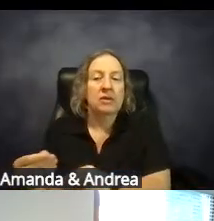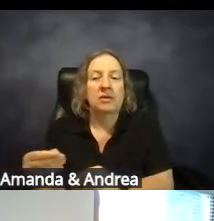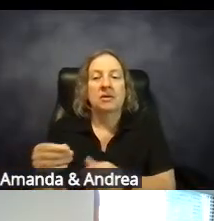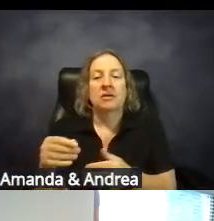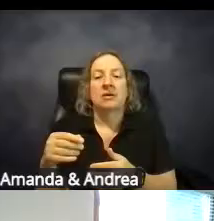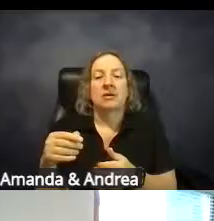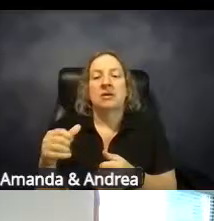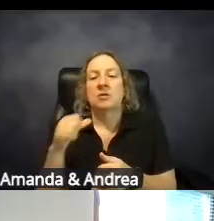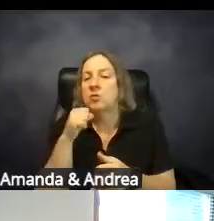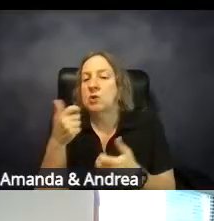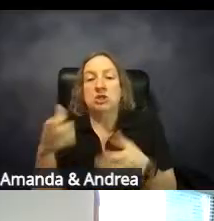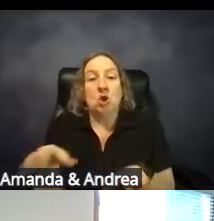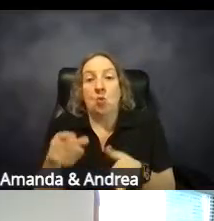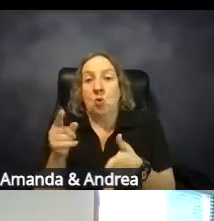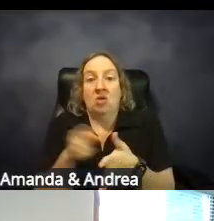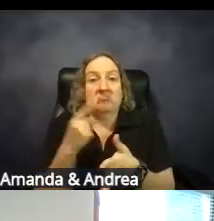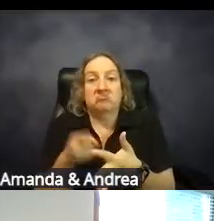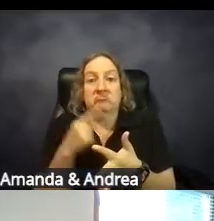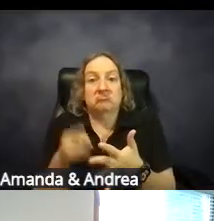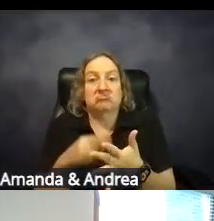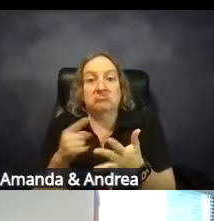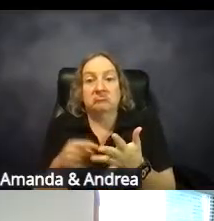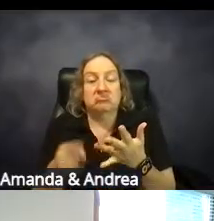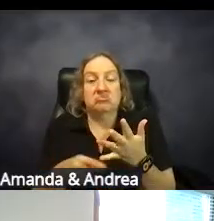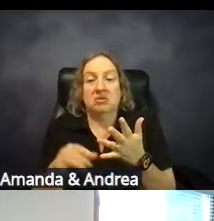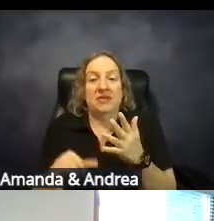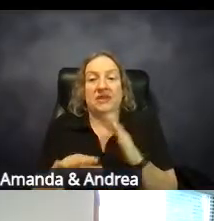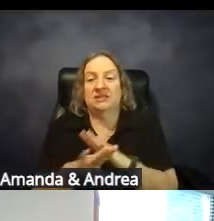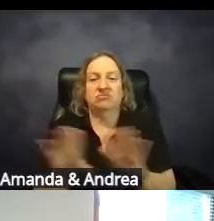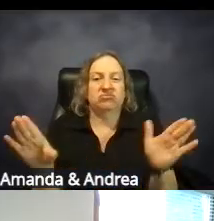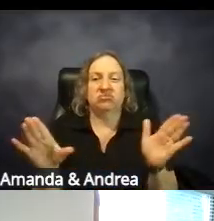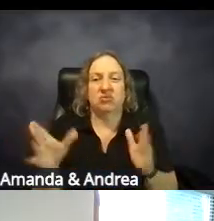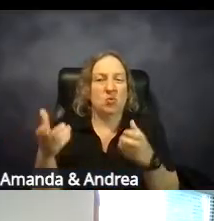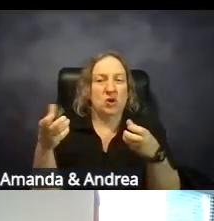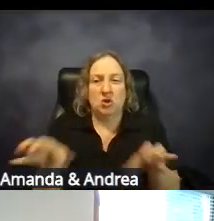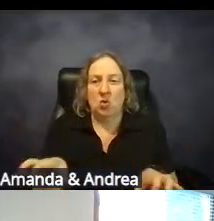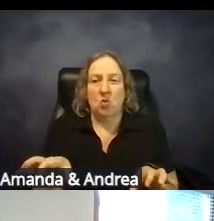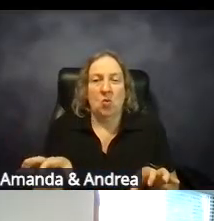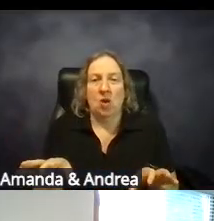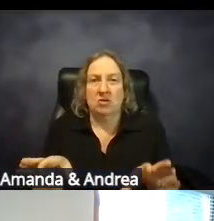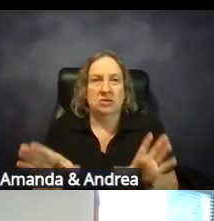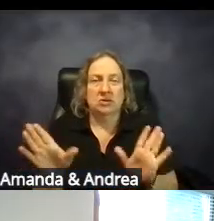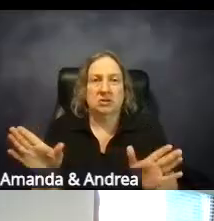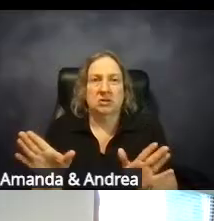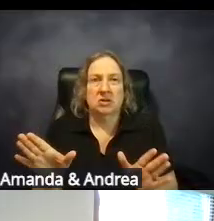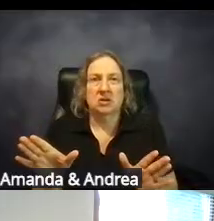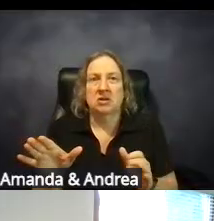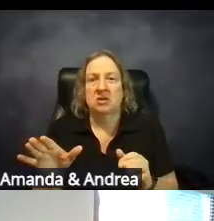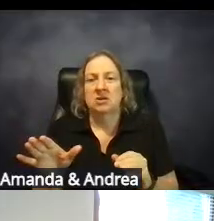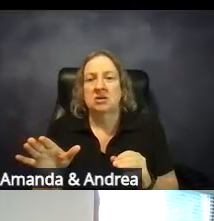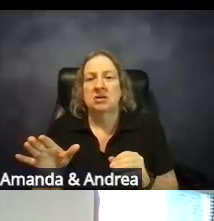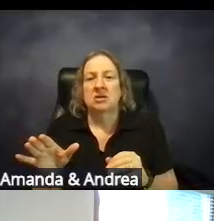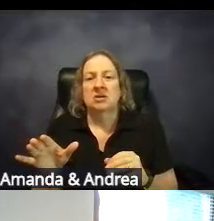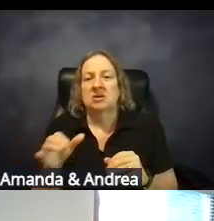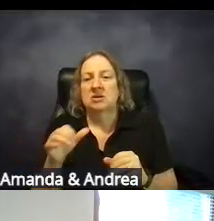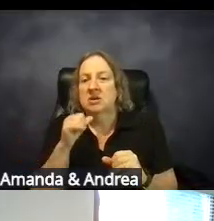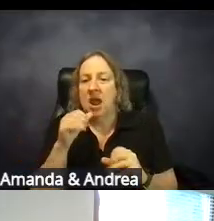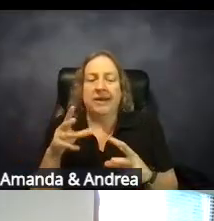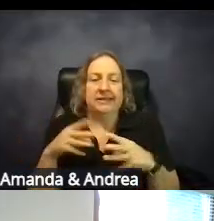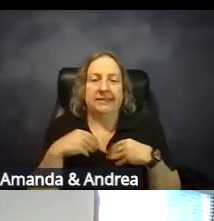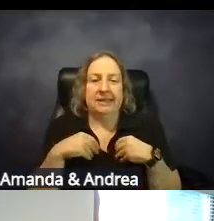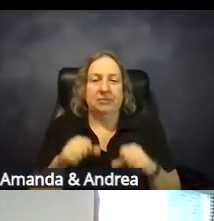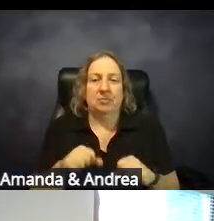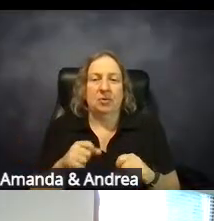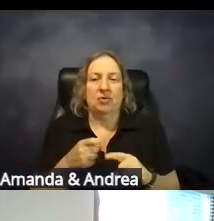be acceptable to us. This is kind of below what we would think would be a minimal acceptability from